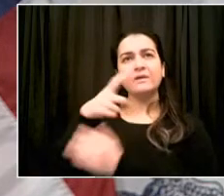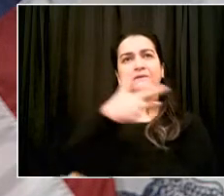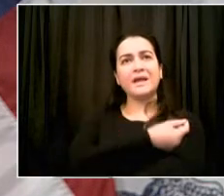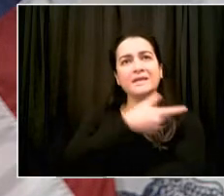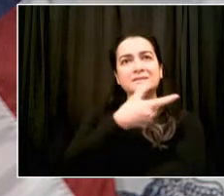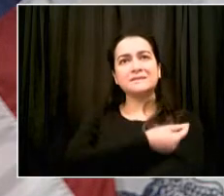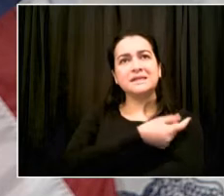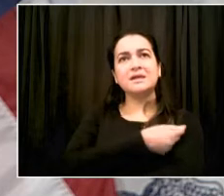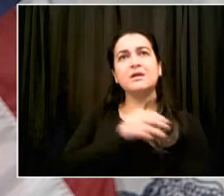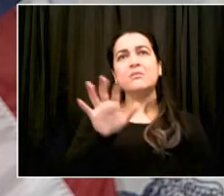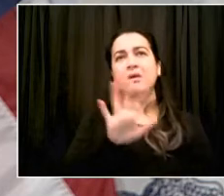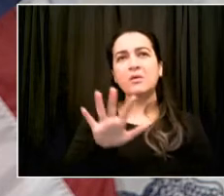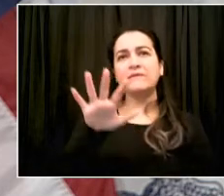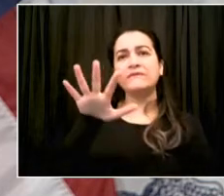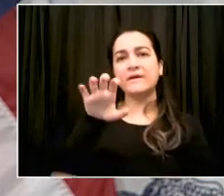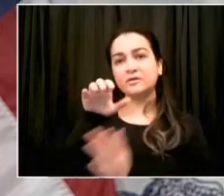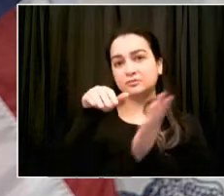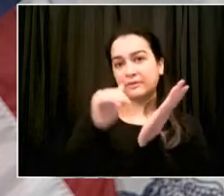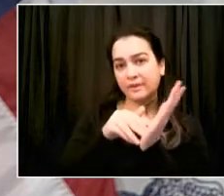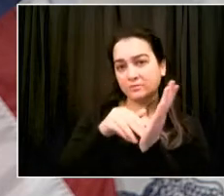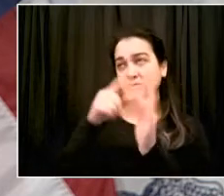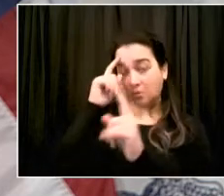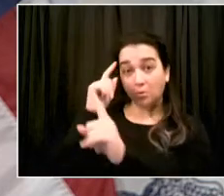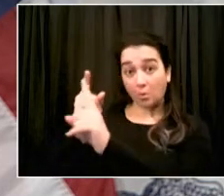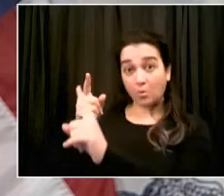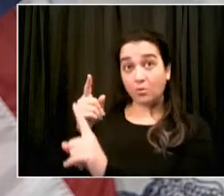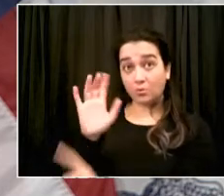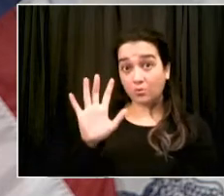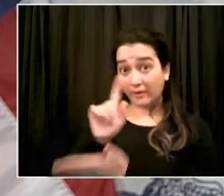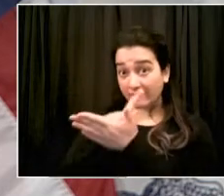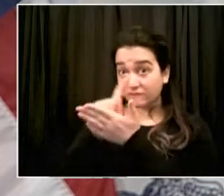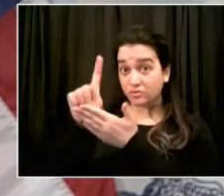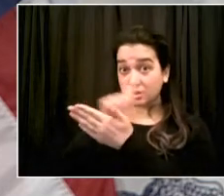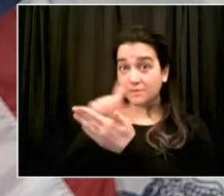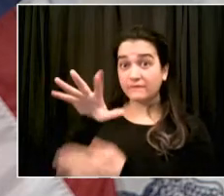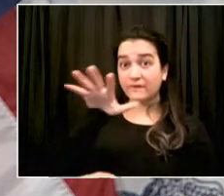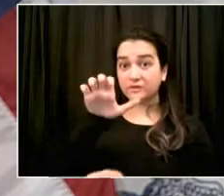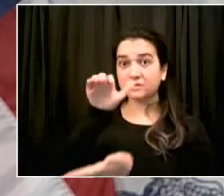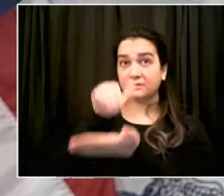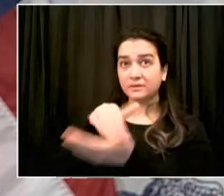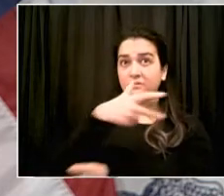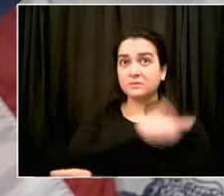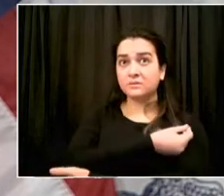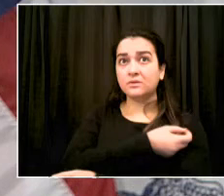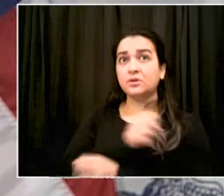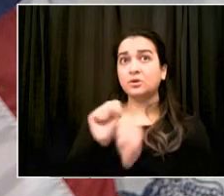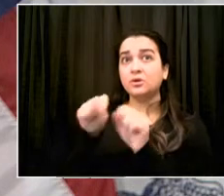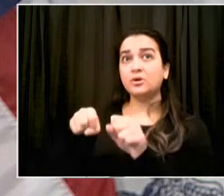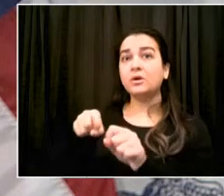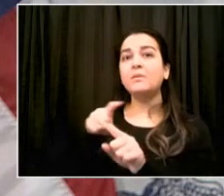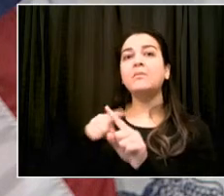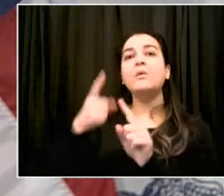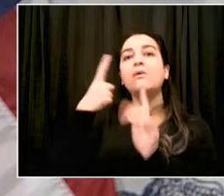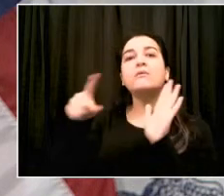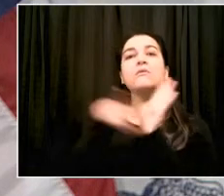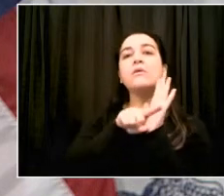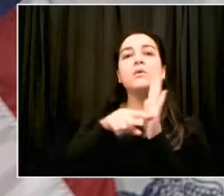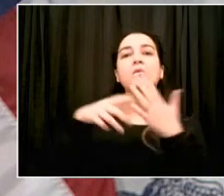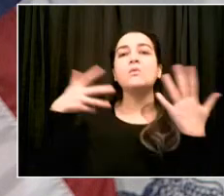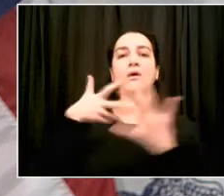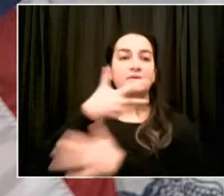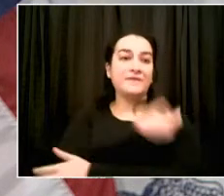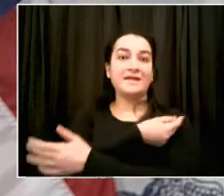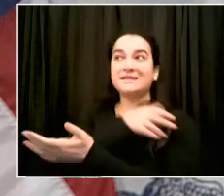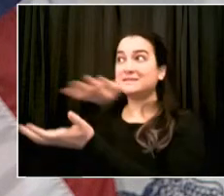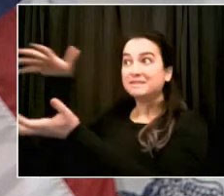amount of vaccine we're getting is so far below that, and we just have to make choices within it. The state still controls